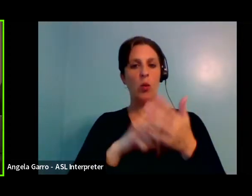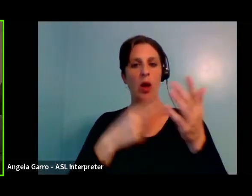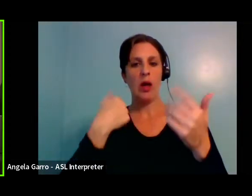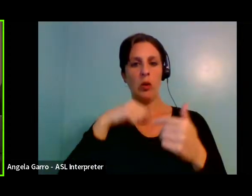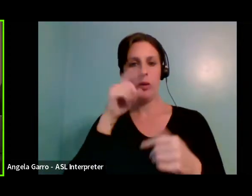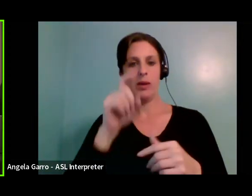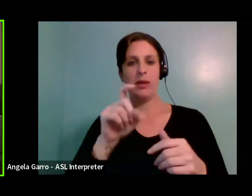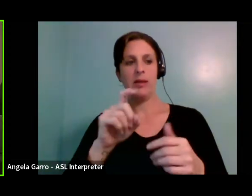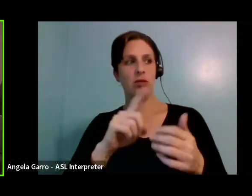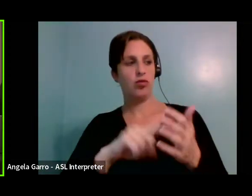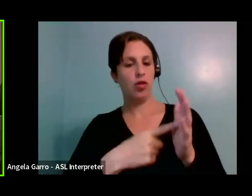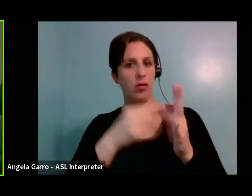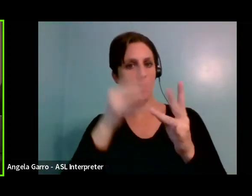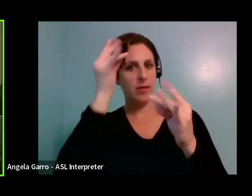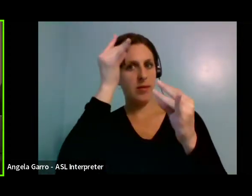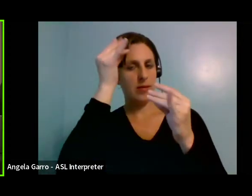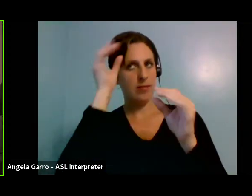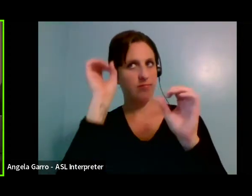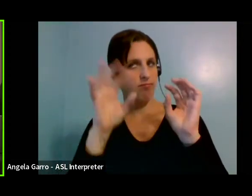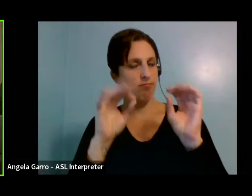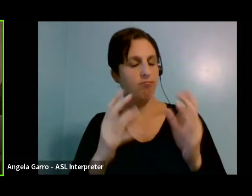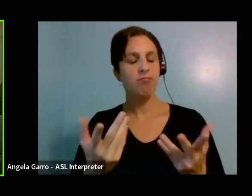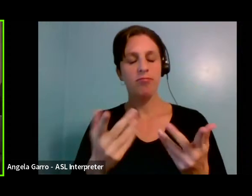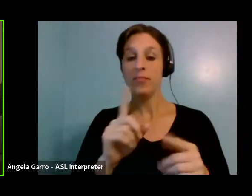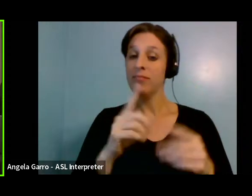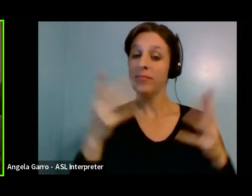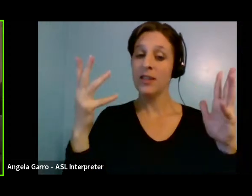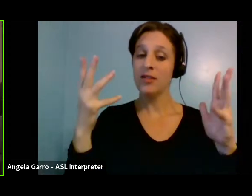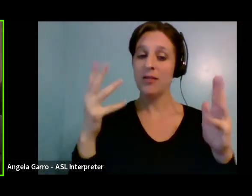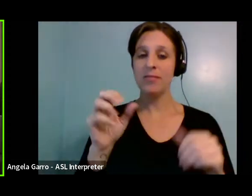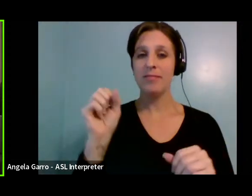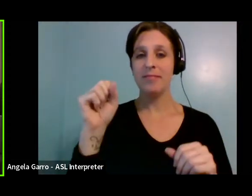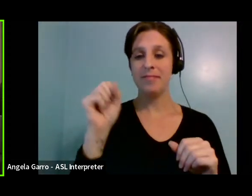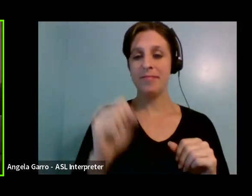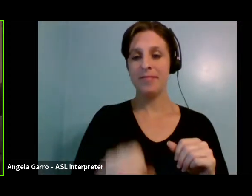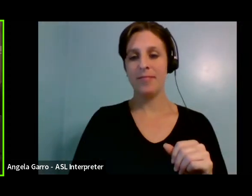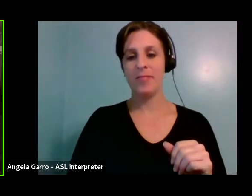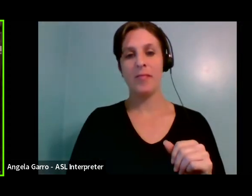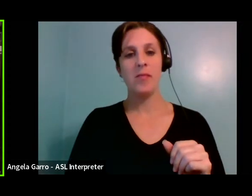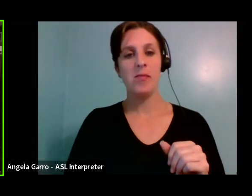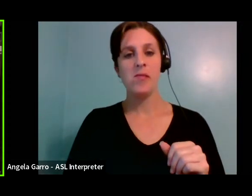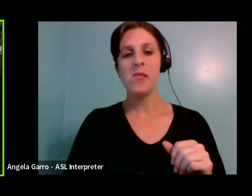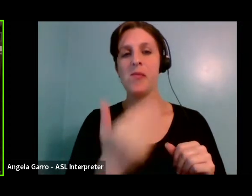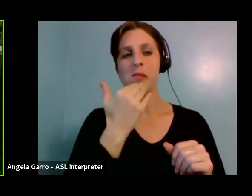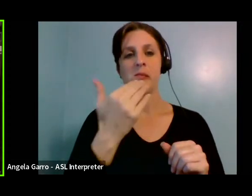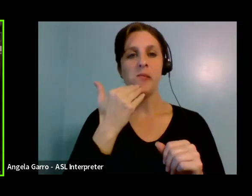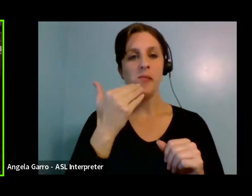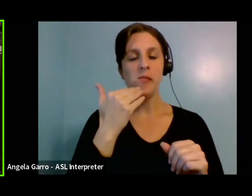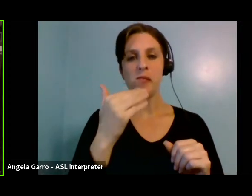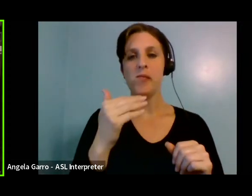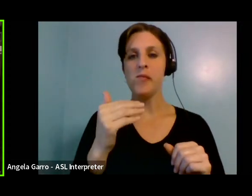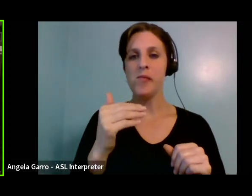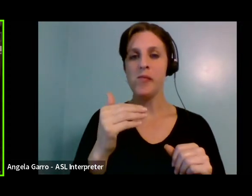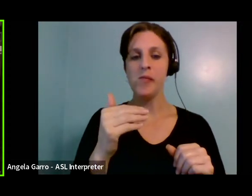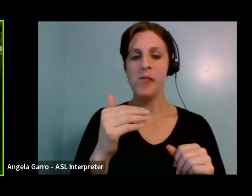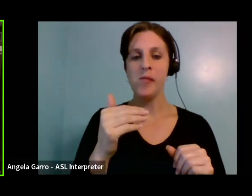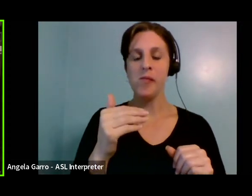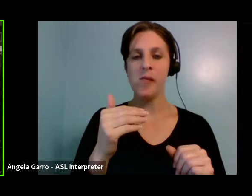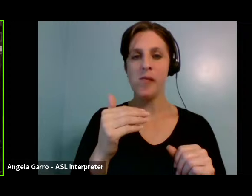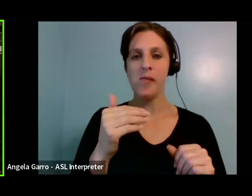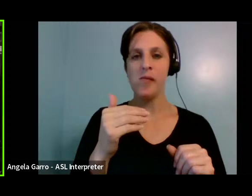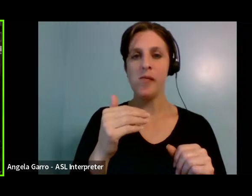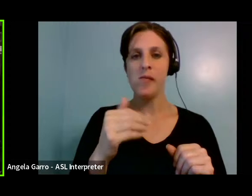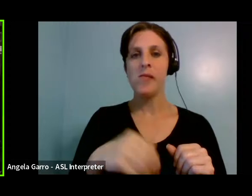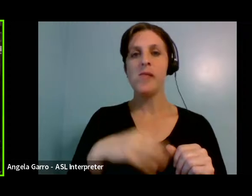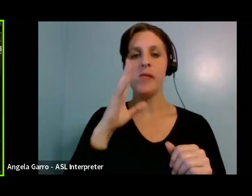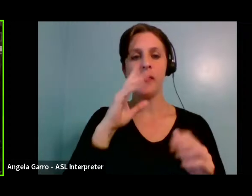about. So that's all. Yeah. Thank you. Okay, I will, gonna read